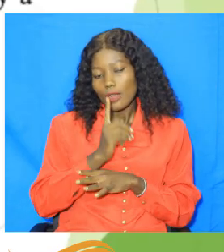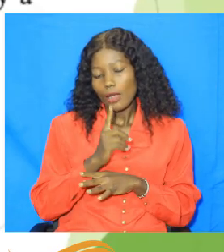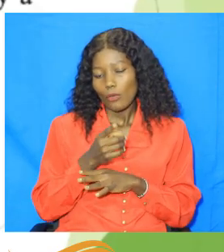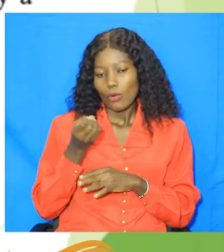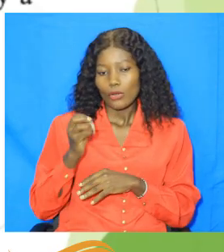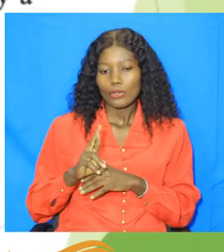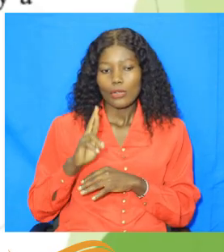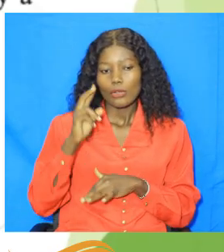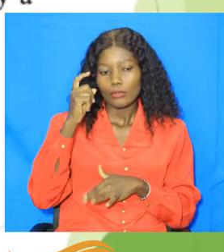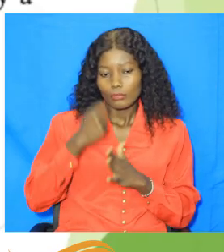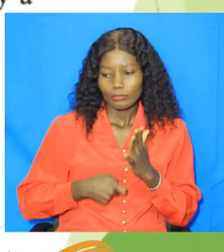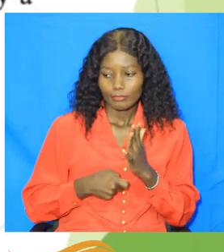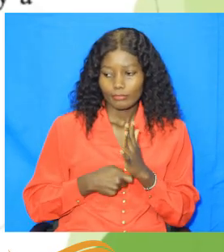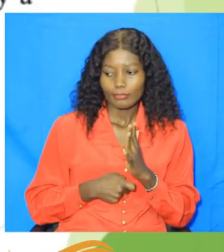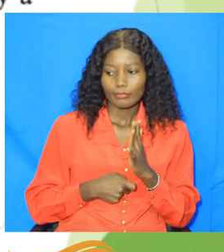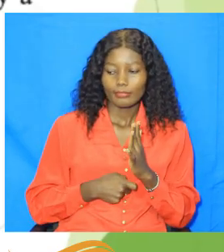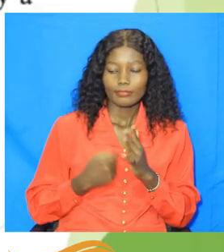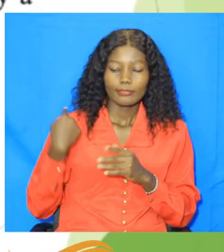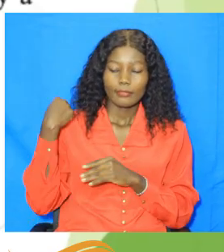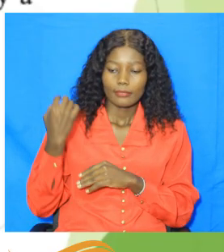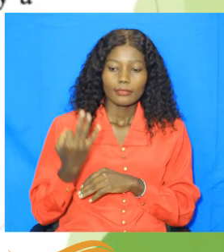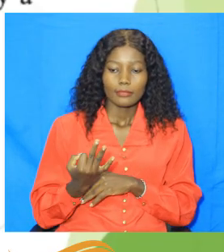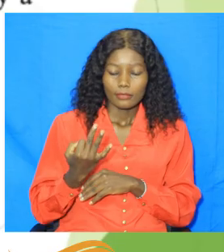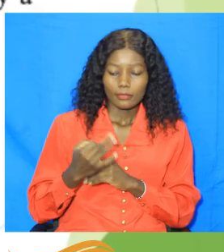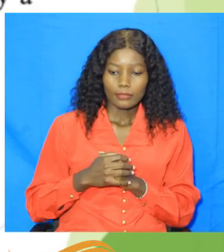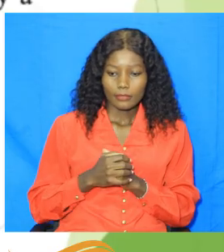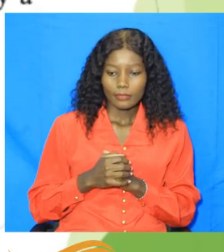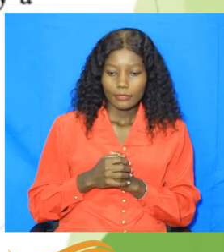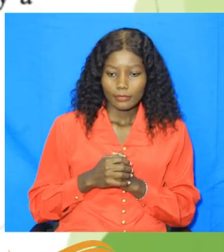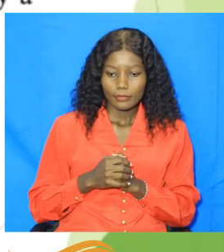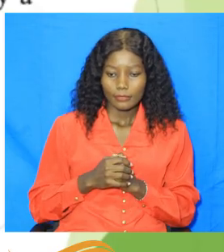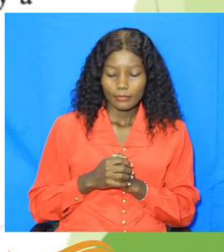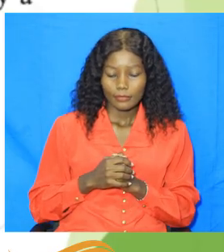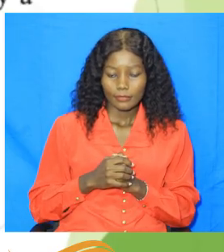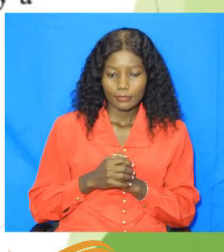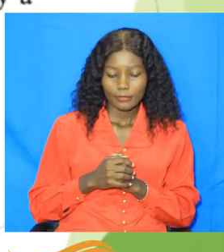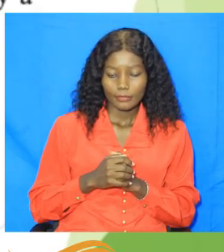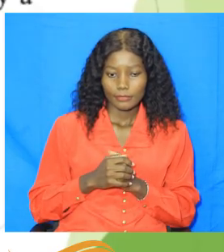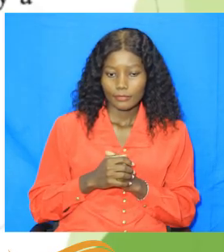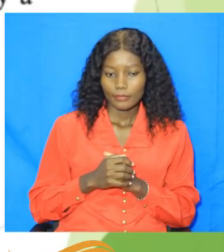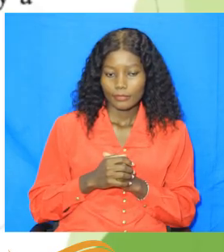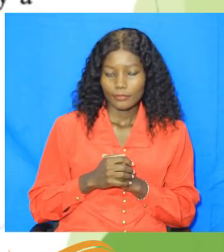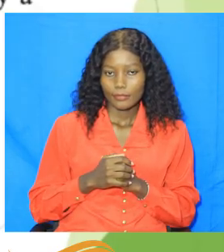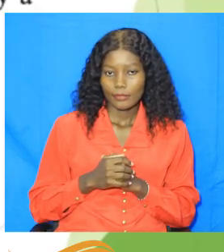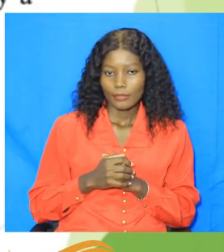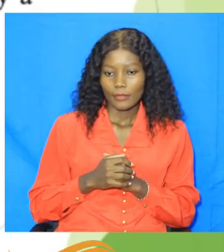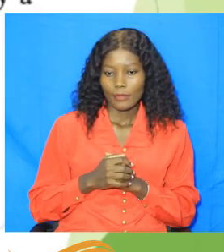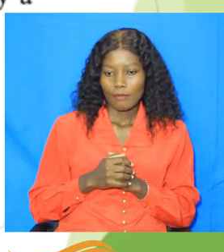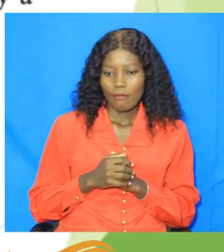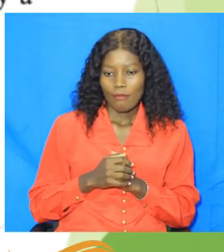or penalty. And number 3 on the list of the scoring criteria is